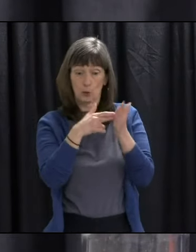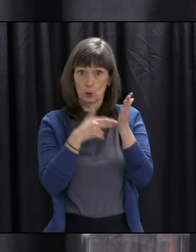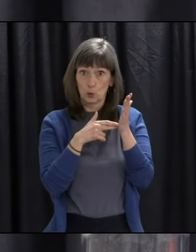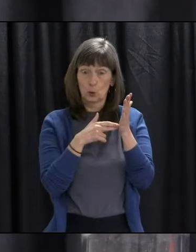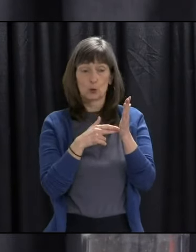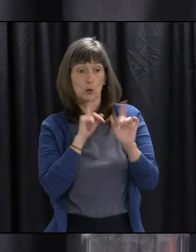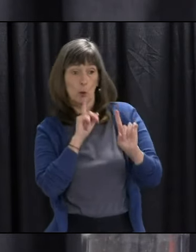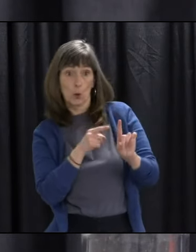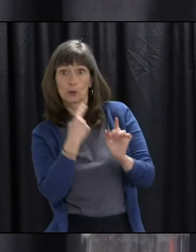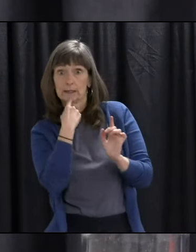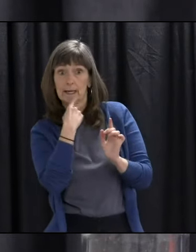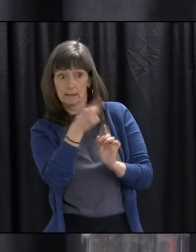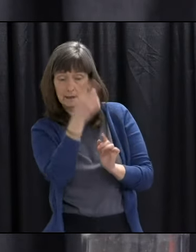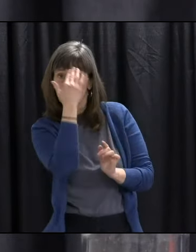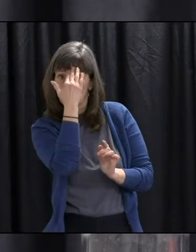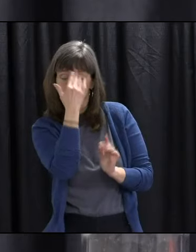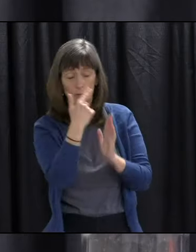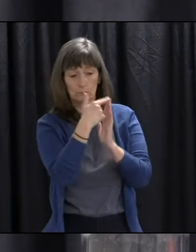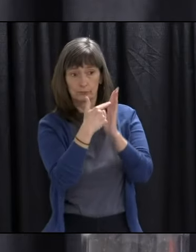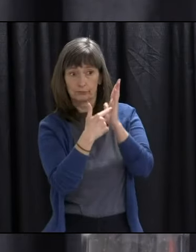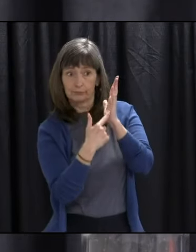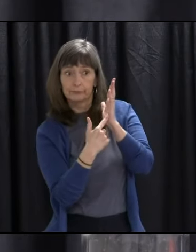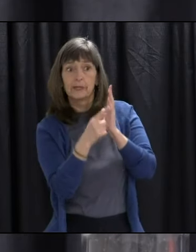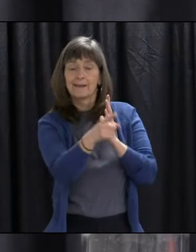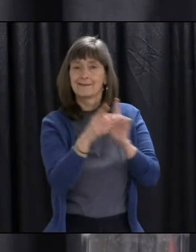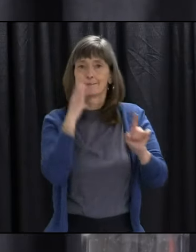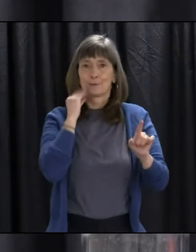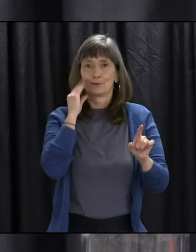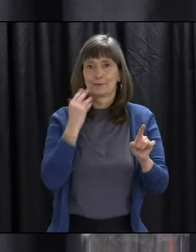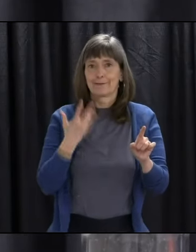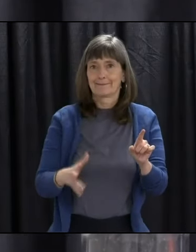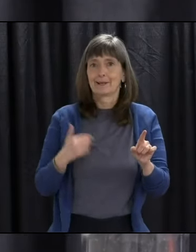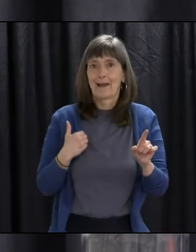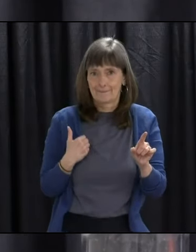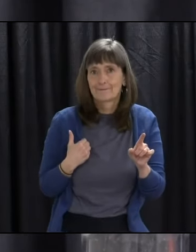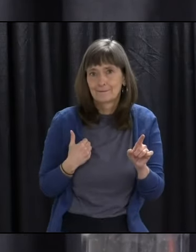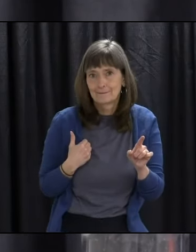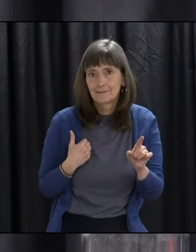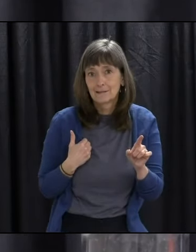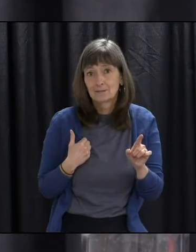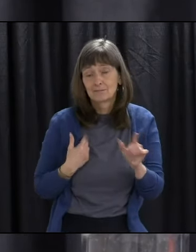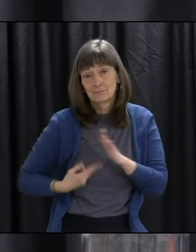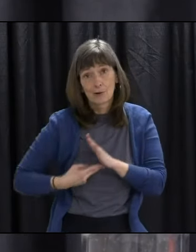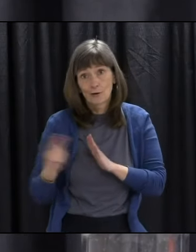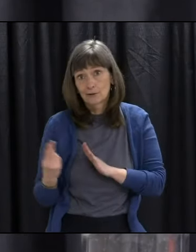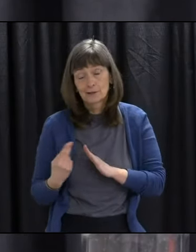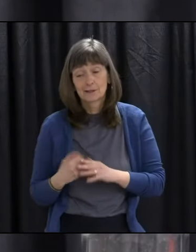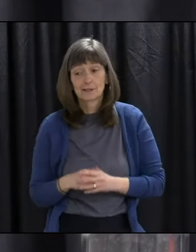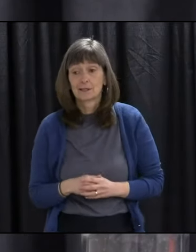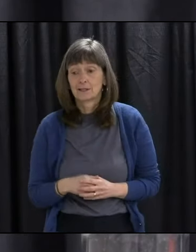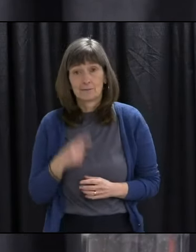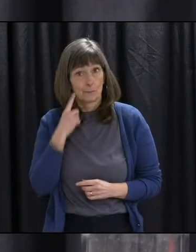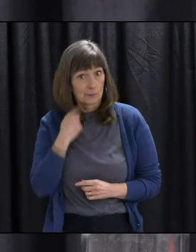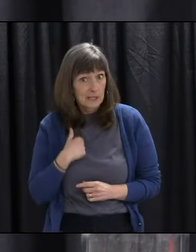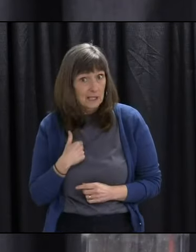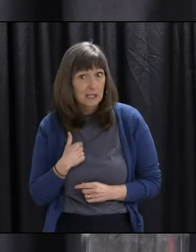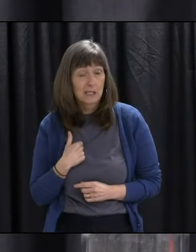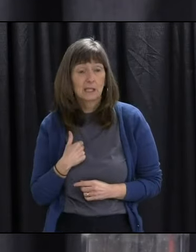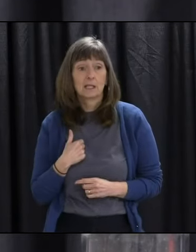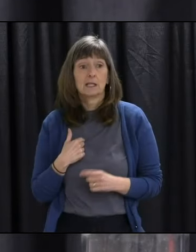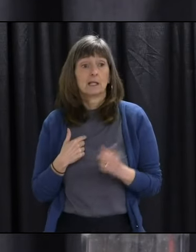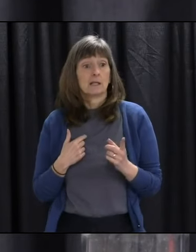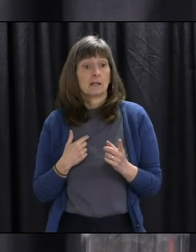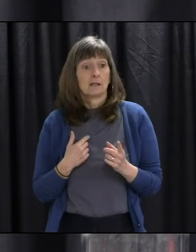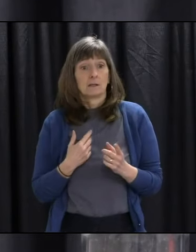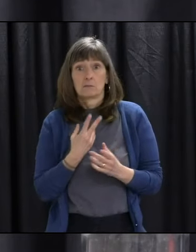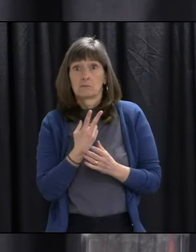say, and they are the ones with first-hand experience. Quite honestly, the approach of